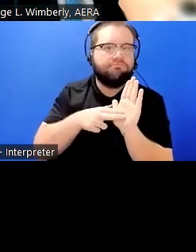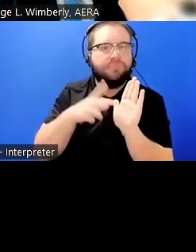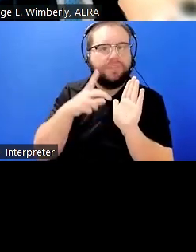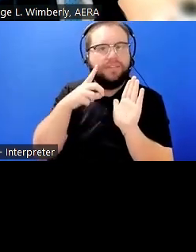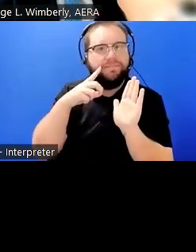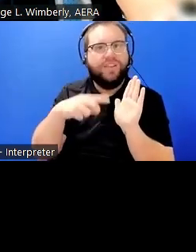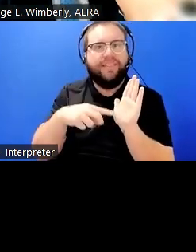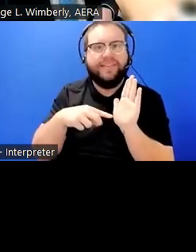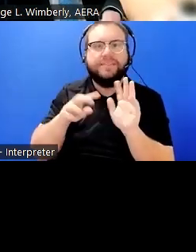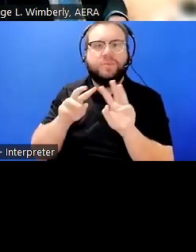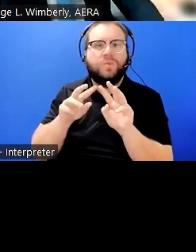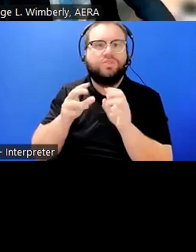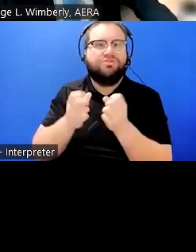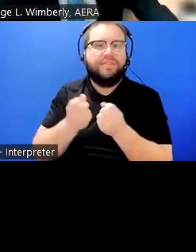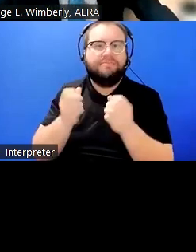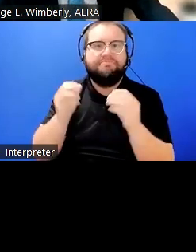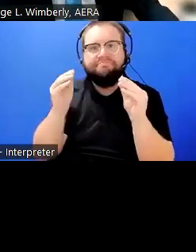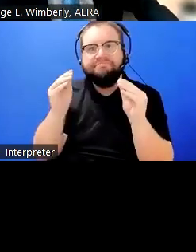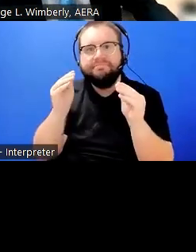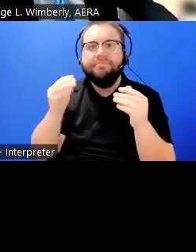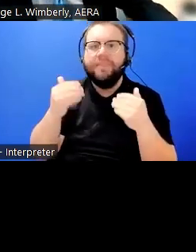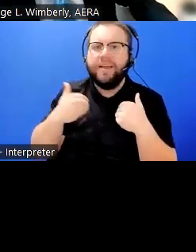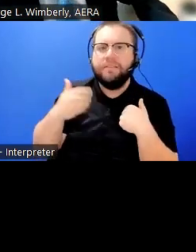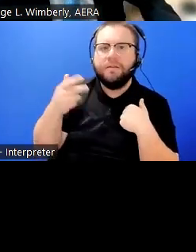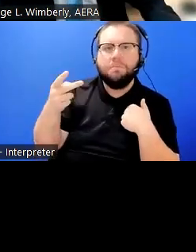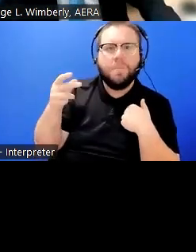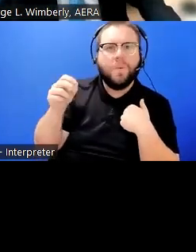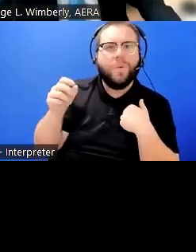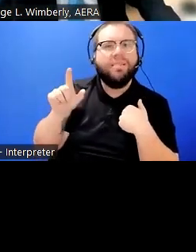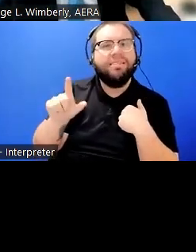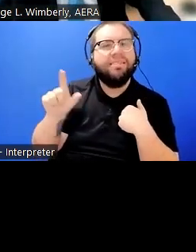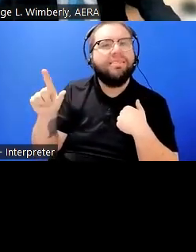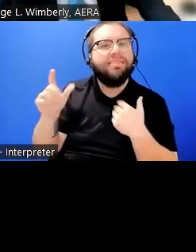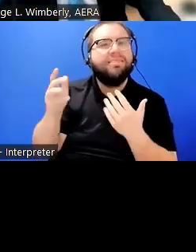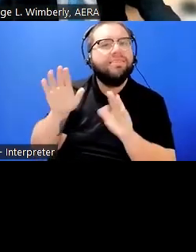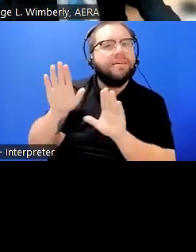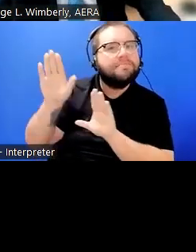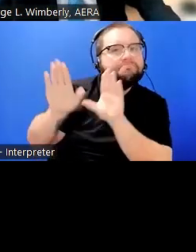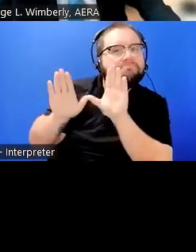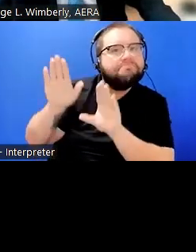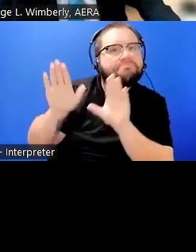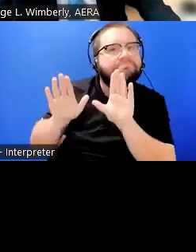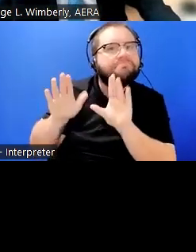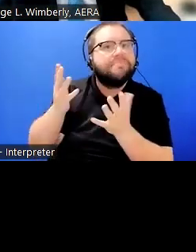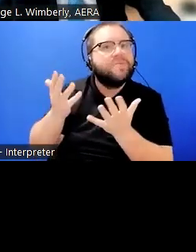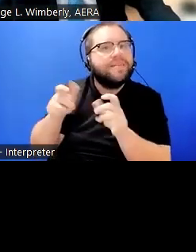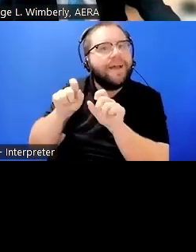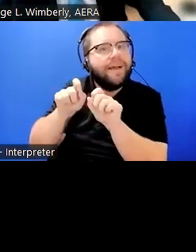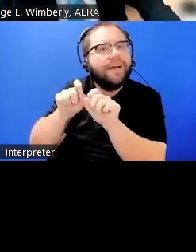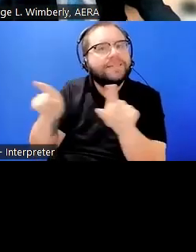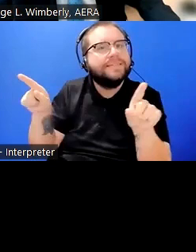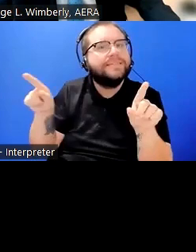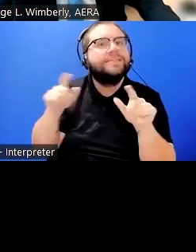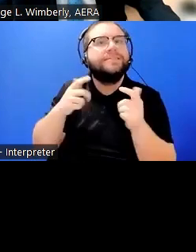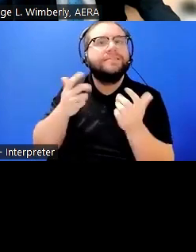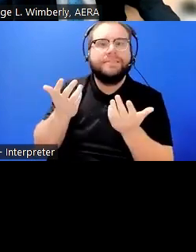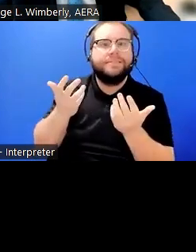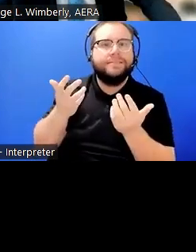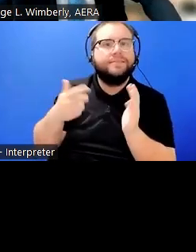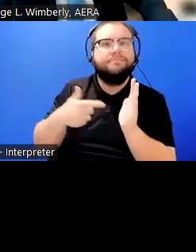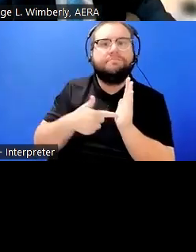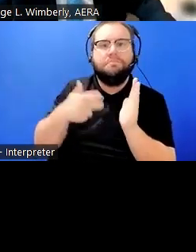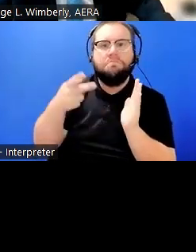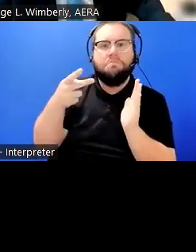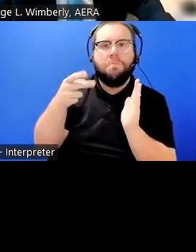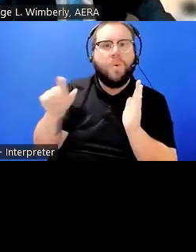So I'm going to keep this lively. I want to get an idea, and I asked Madhu, who's going to help us here he has a poll question